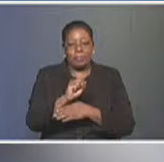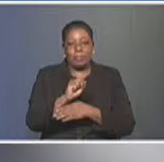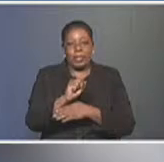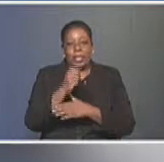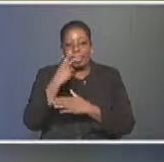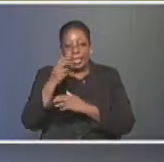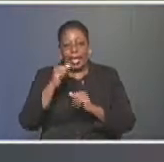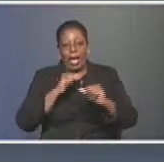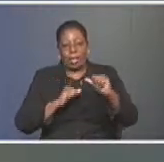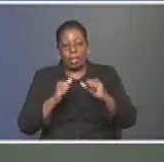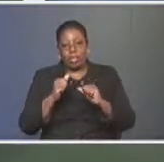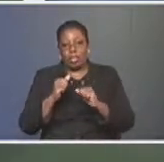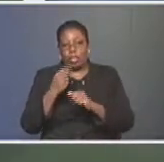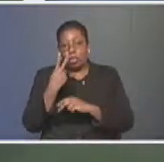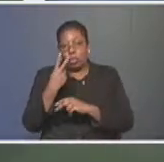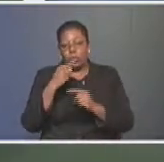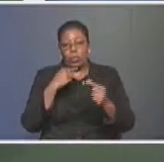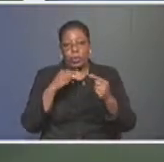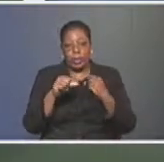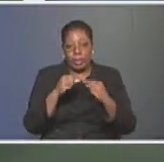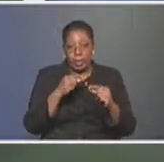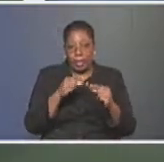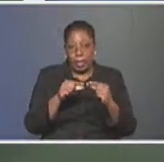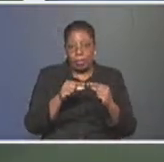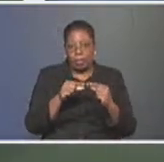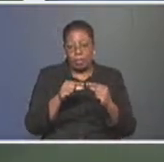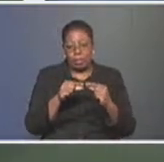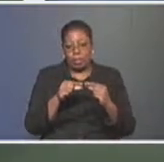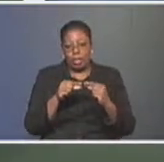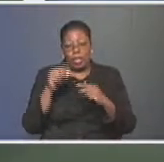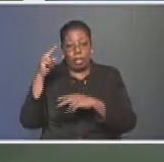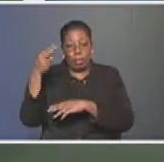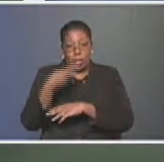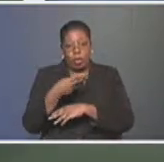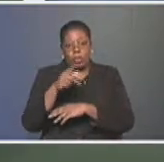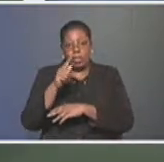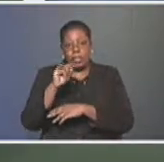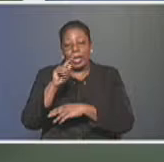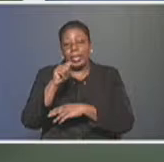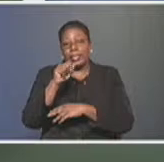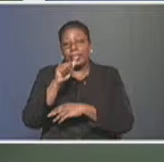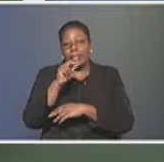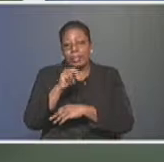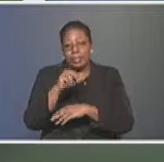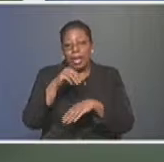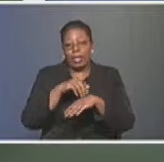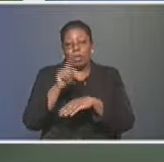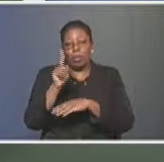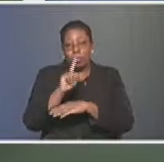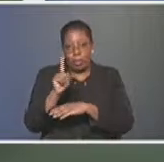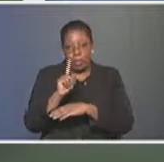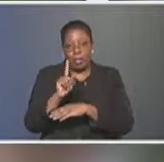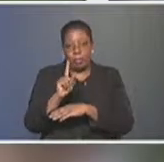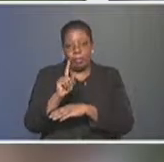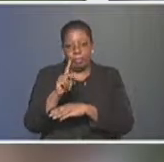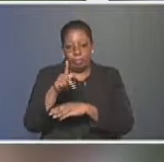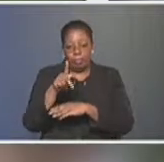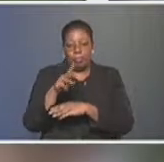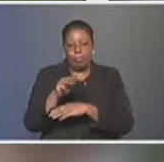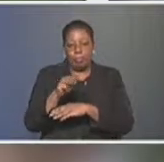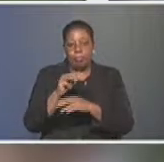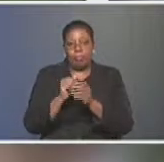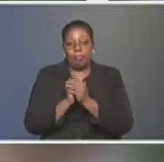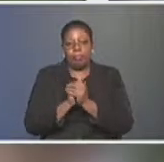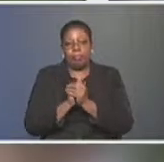the Colts' 2-game winning streak. They will play host to the Titans on Sunday at 1 p.m. at Lucas Oil